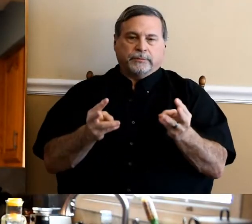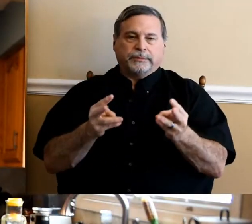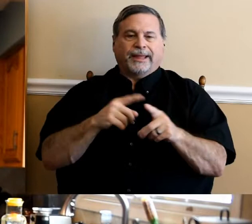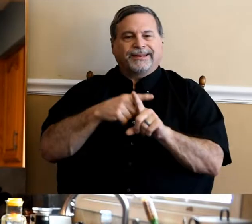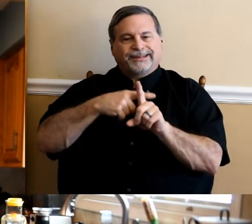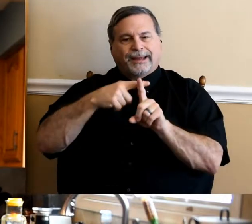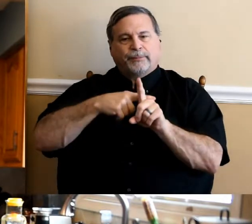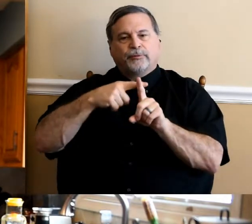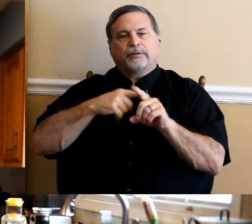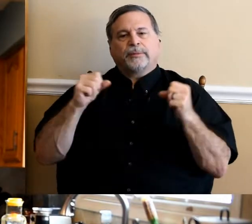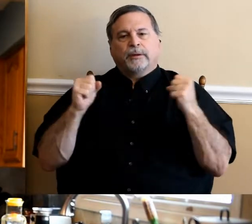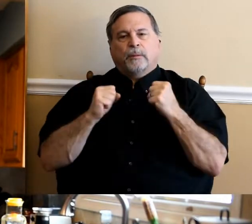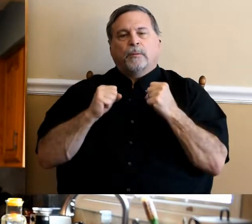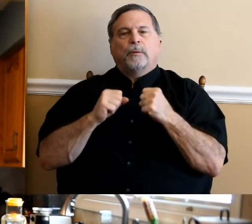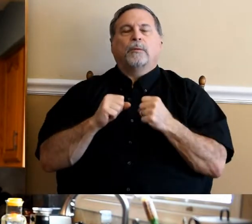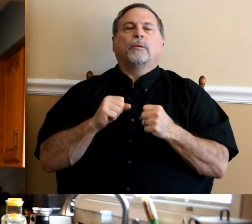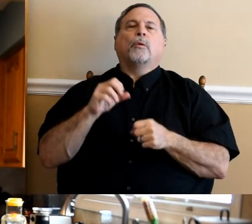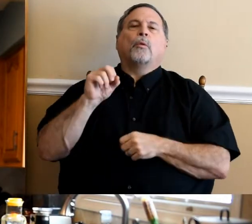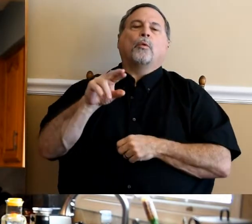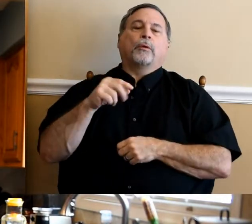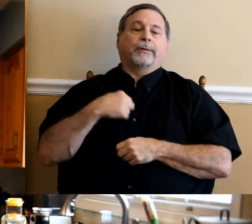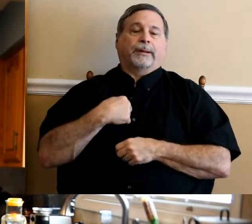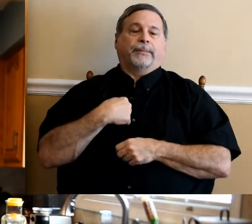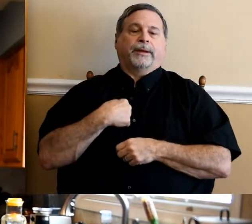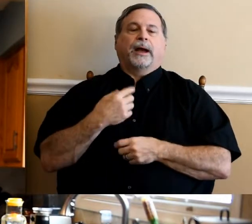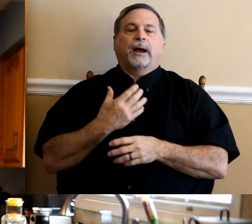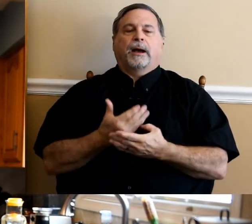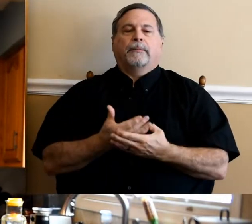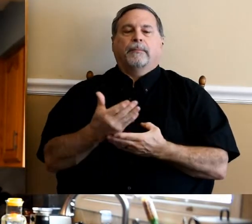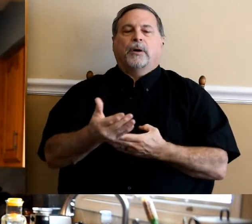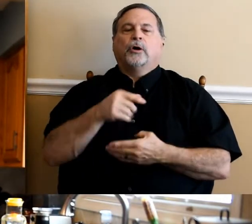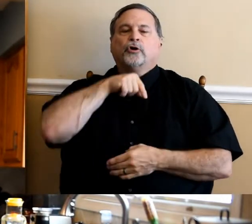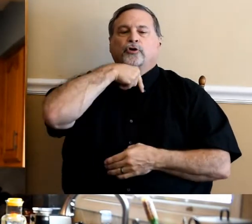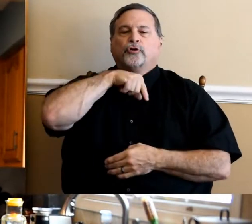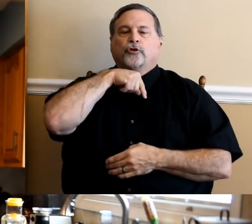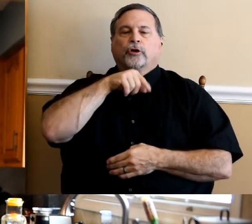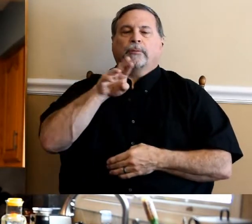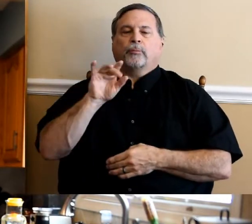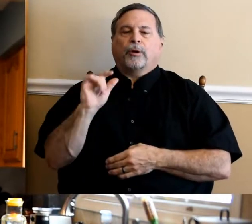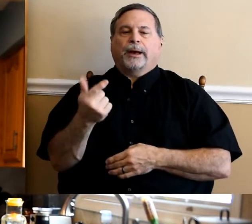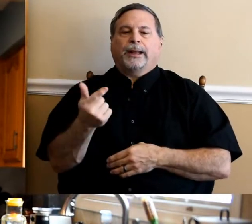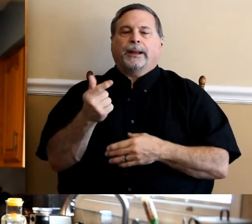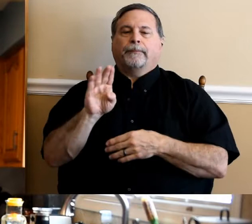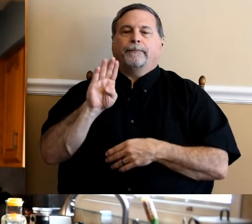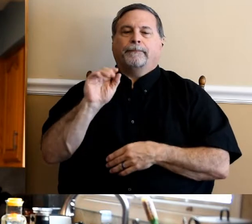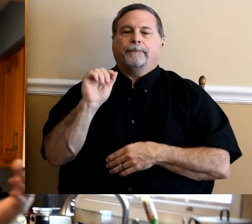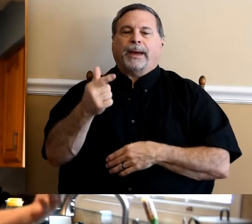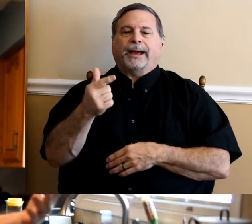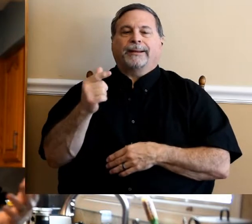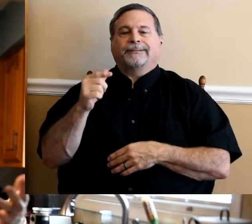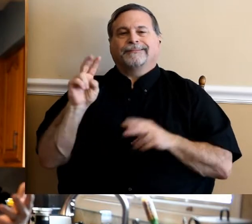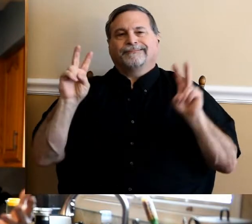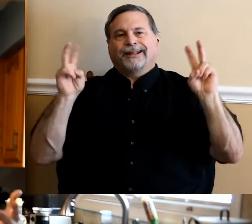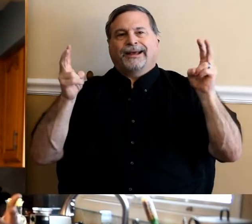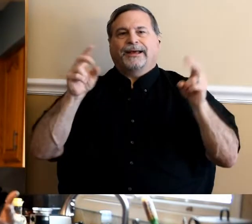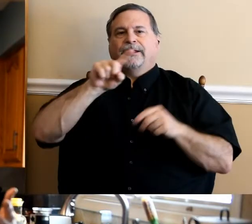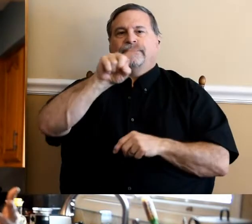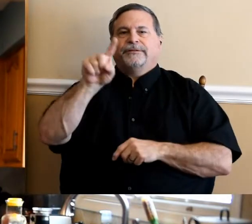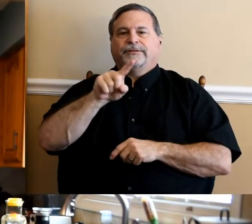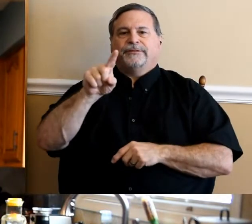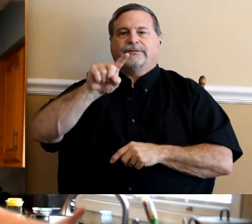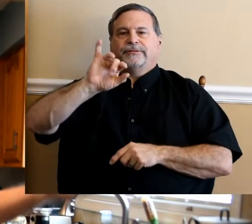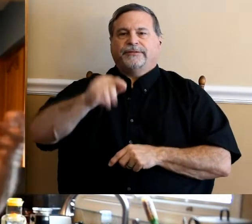to keep that temperature of that meat cold. Or you can do like I did. I got a turkey brining bag, and it's basically a giant Ziploc